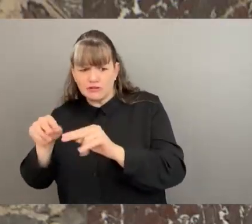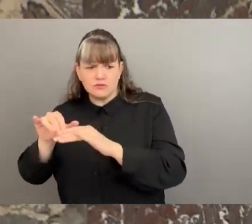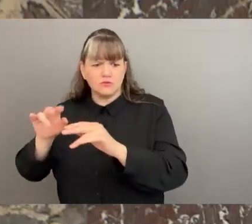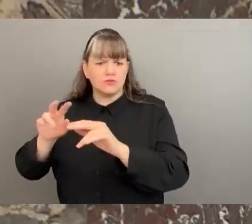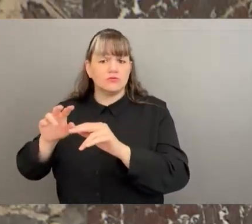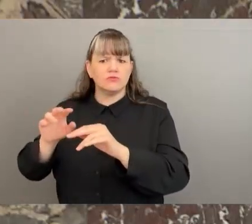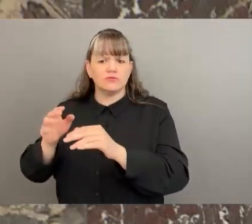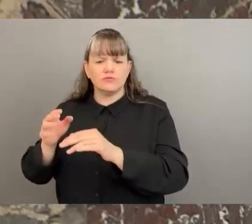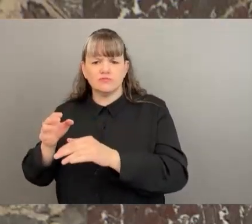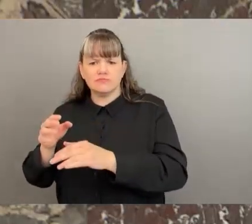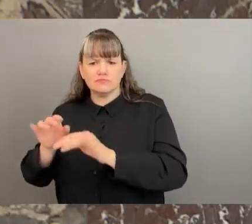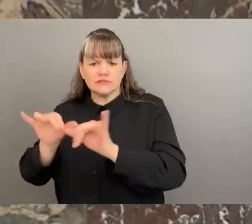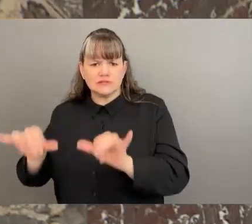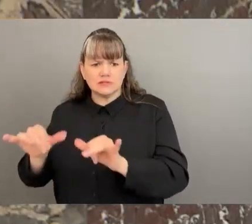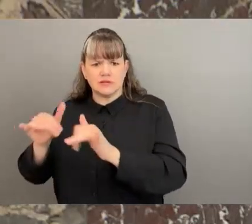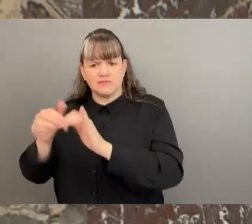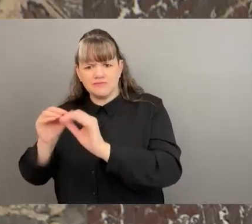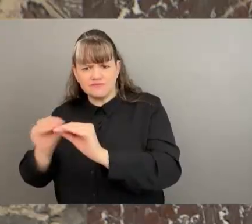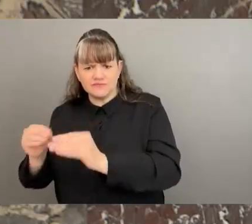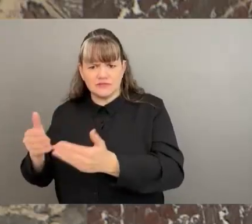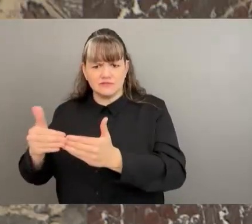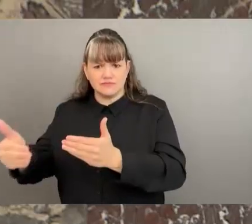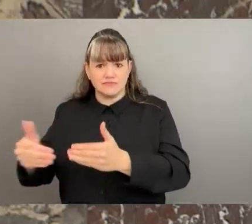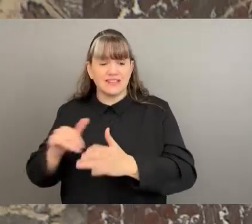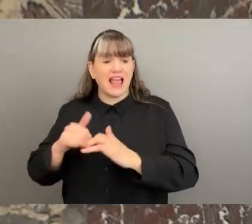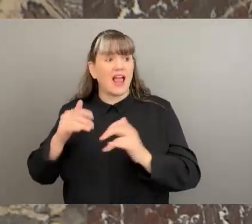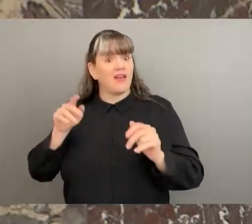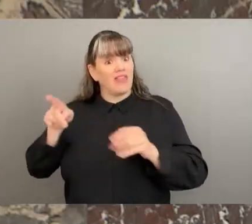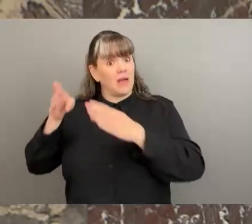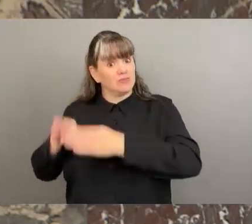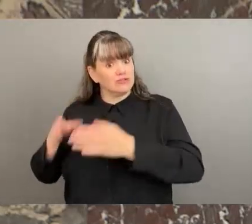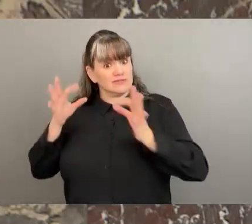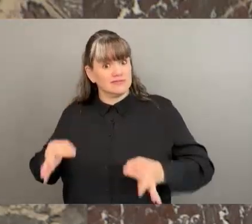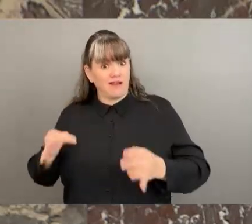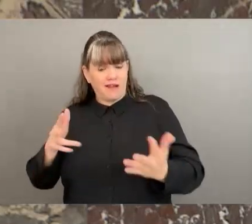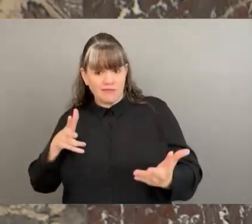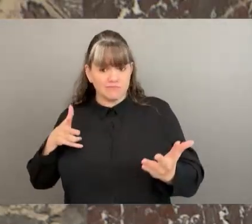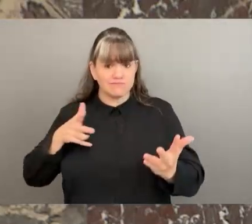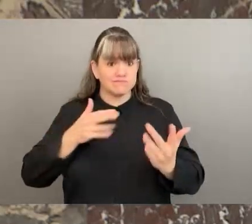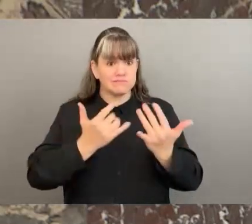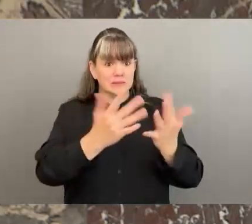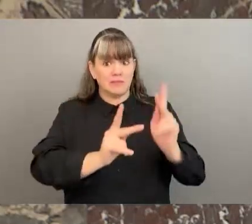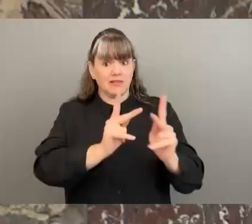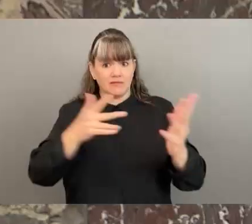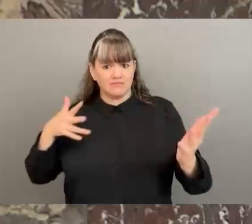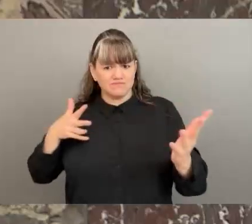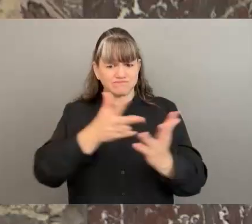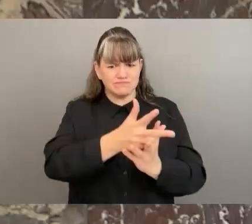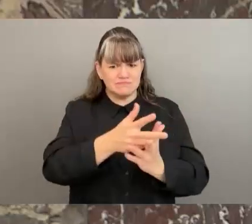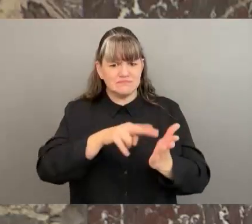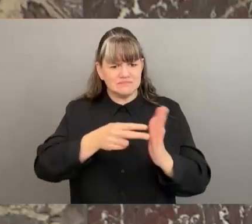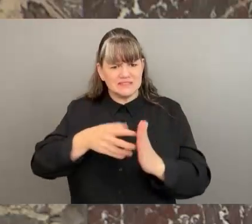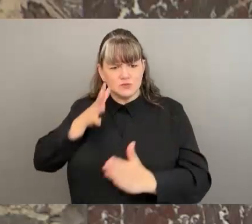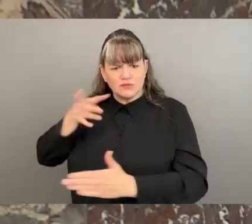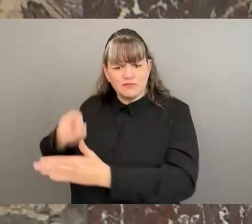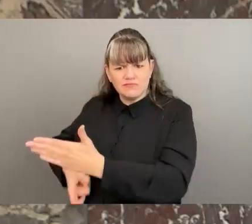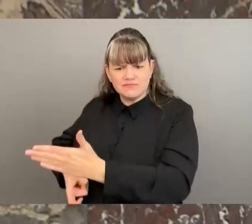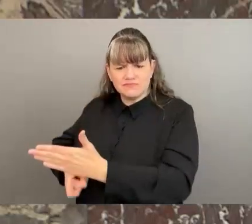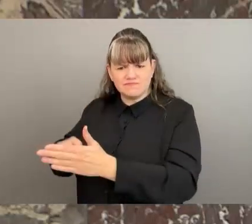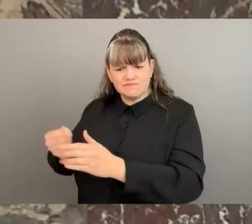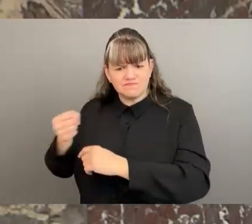prosecuted and convicted and held for the rest of his life, which in my opinion is exactly what needs to